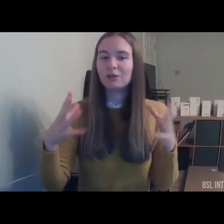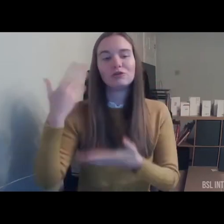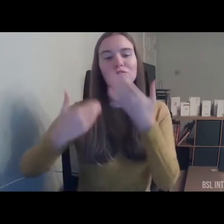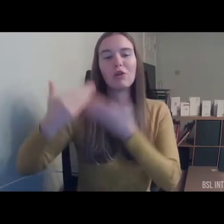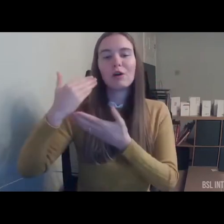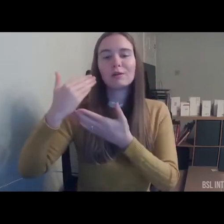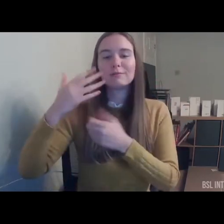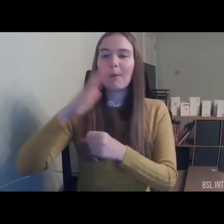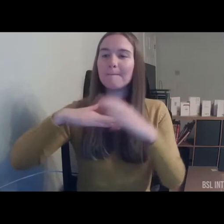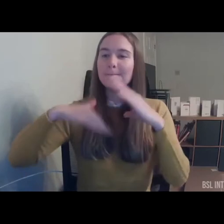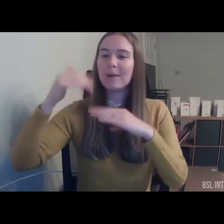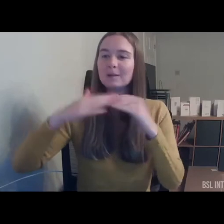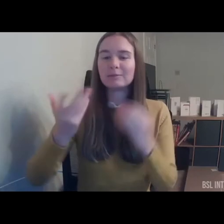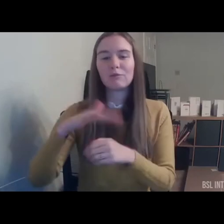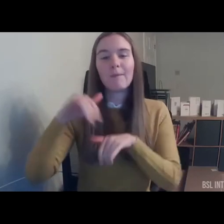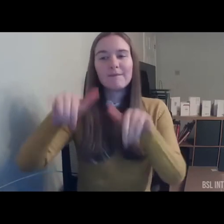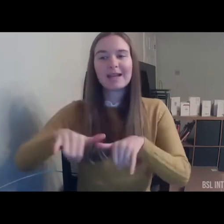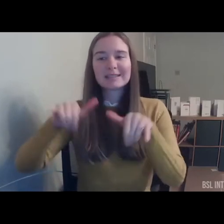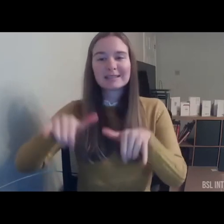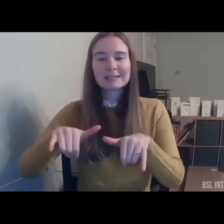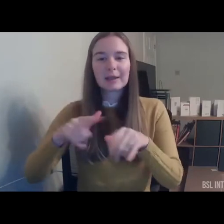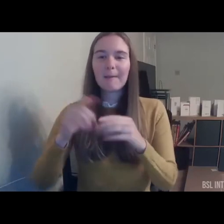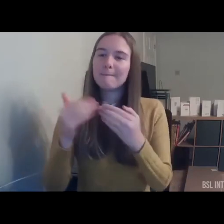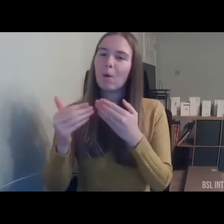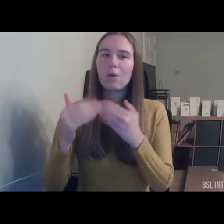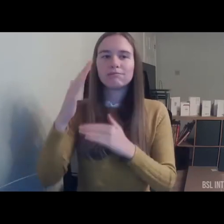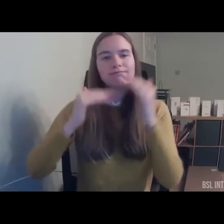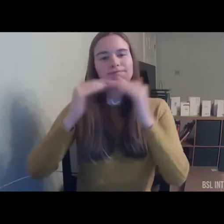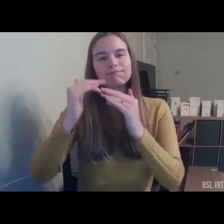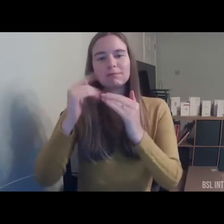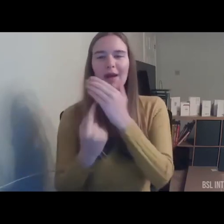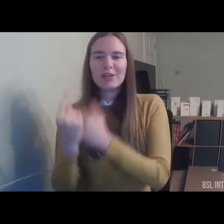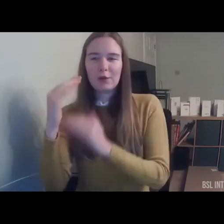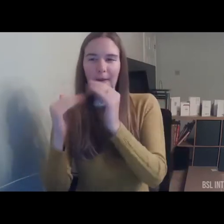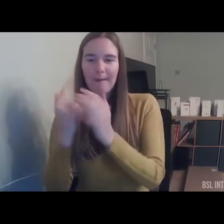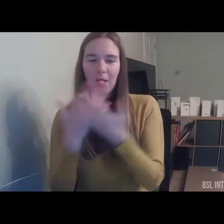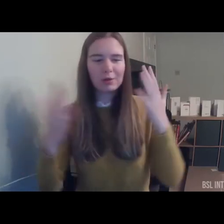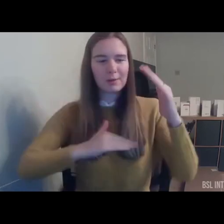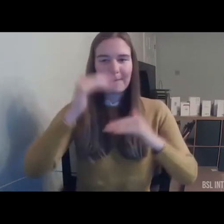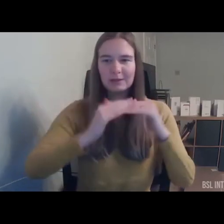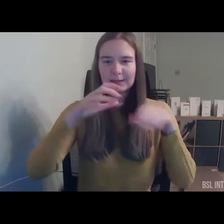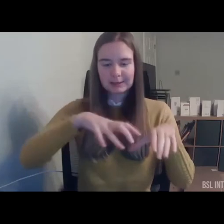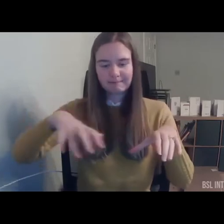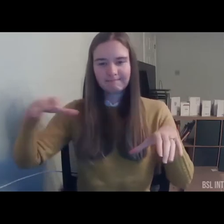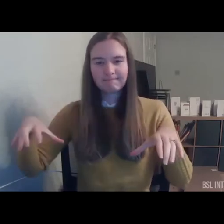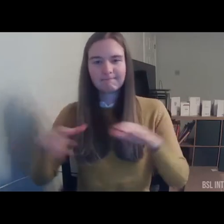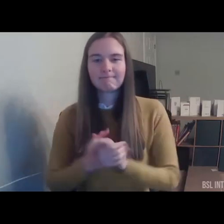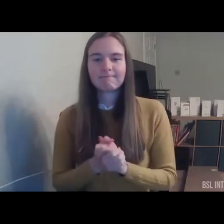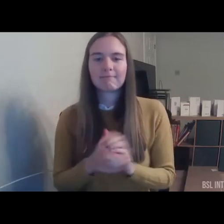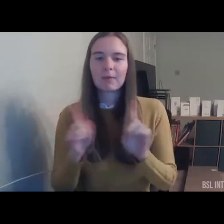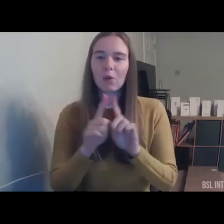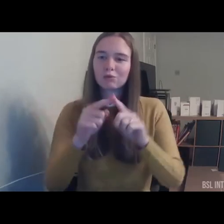for Venice, much more like a complex than an individual building. And it also happens in all the palaces and squares